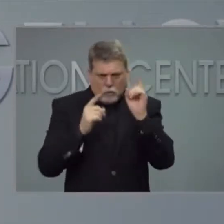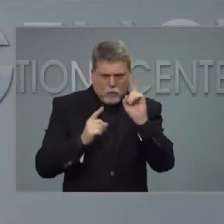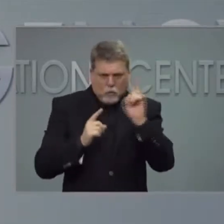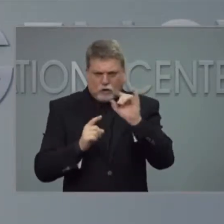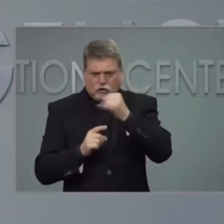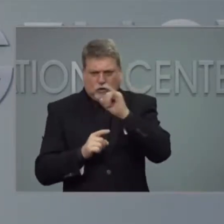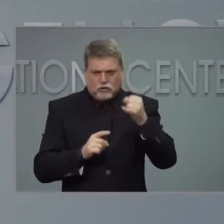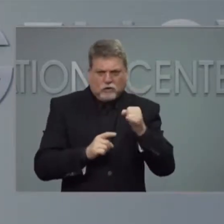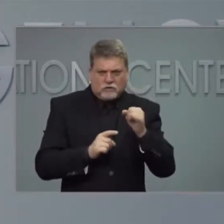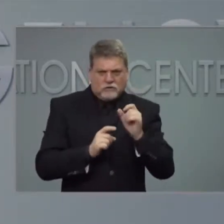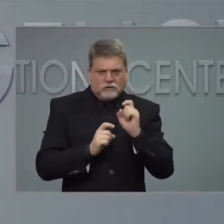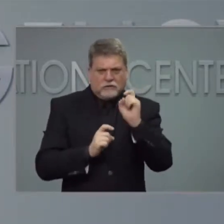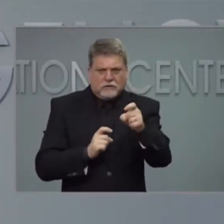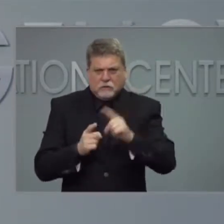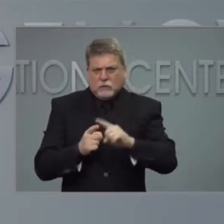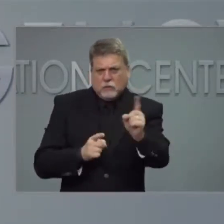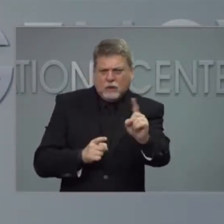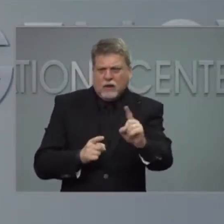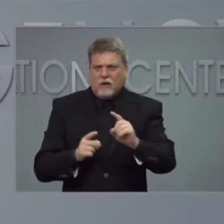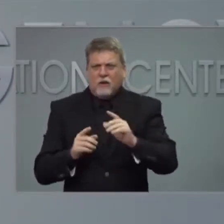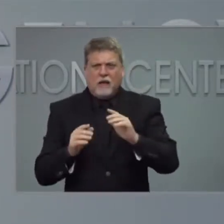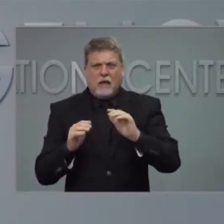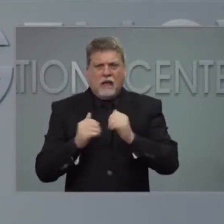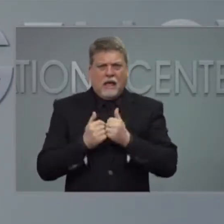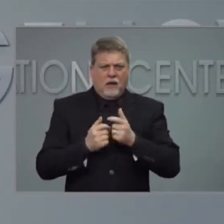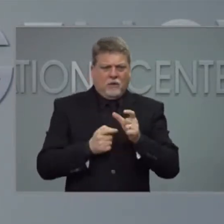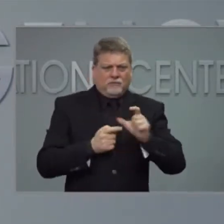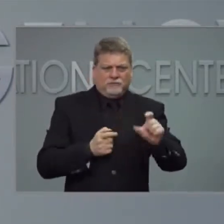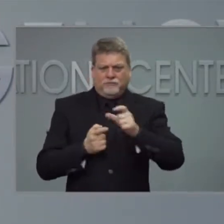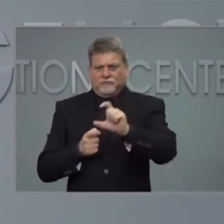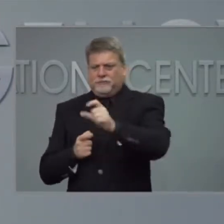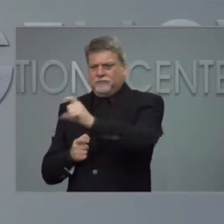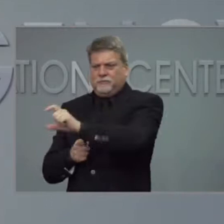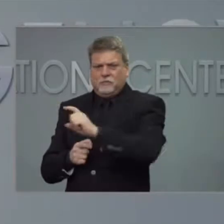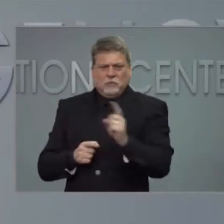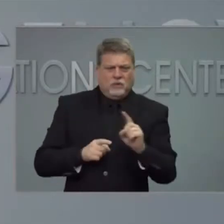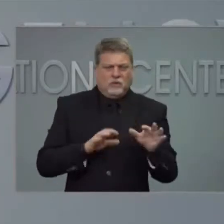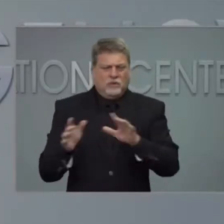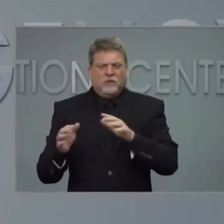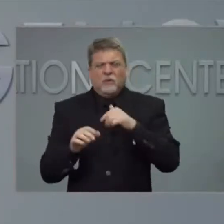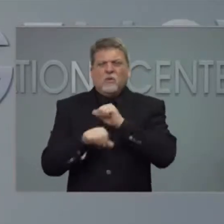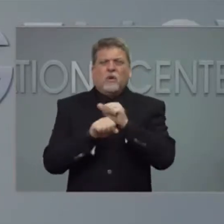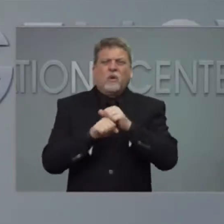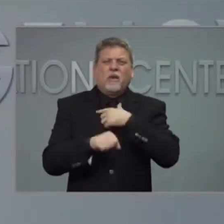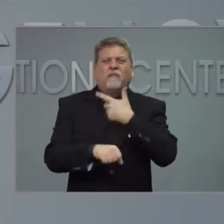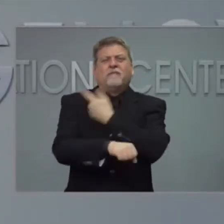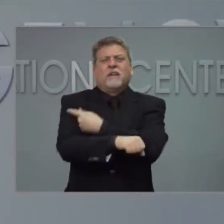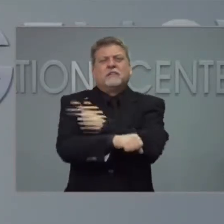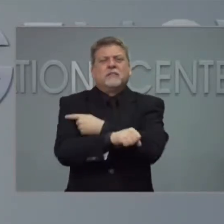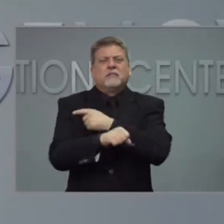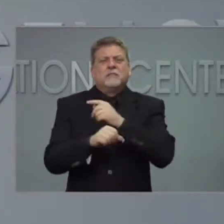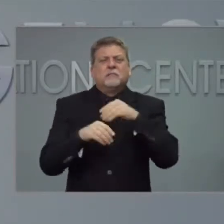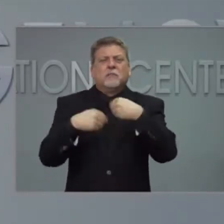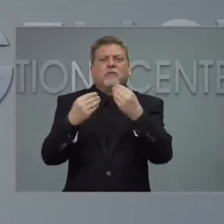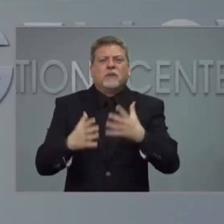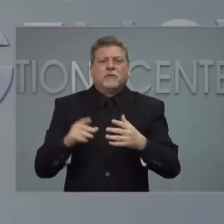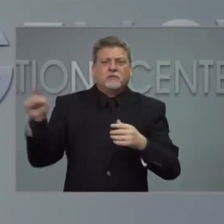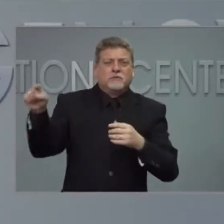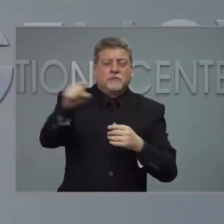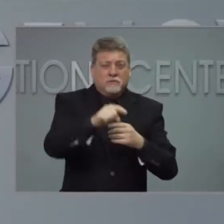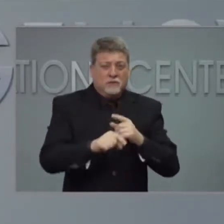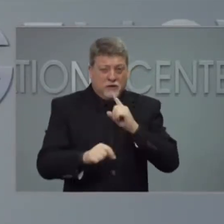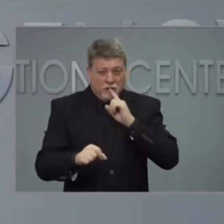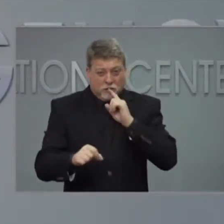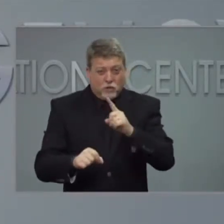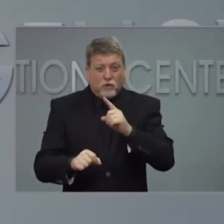can those doses go? How are we going to allocate that? How are we going to use that? Working with our vaccine providers to make sure that we have the